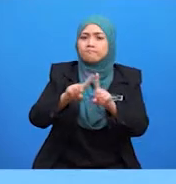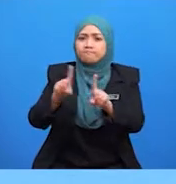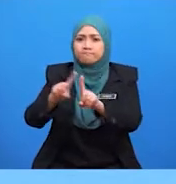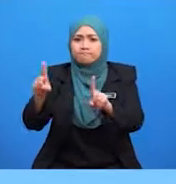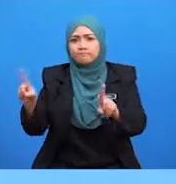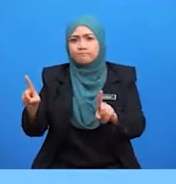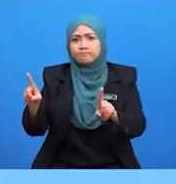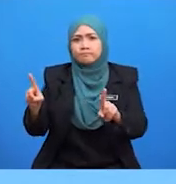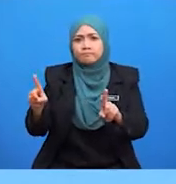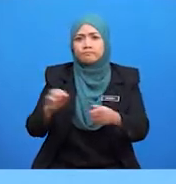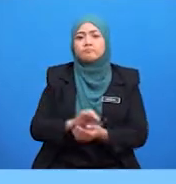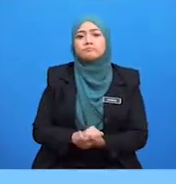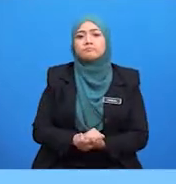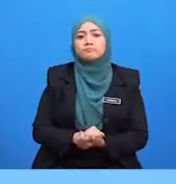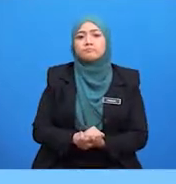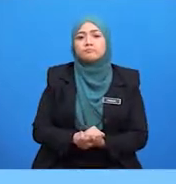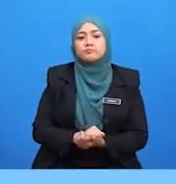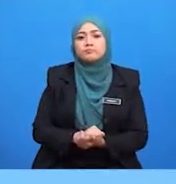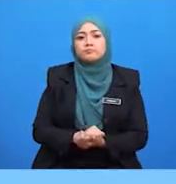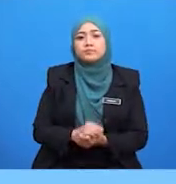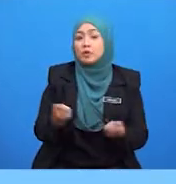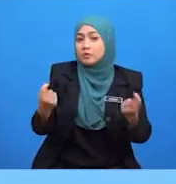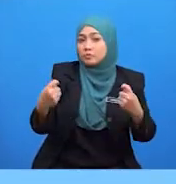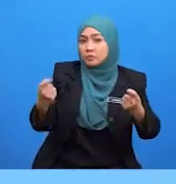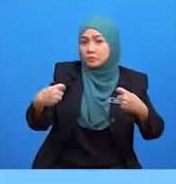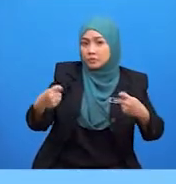differentiate different transportations,